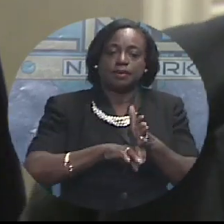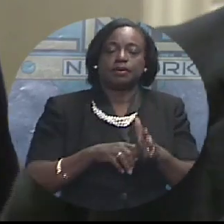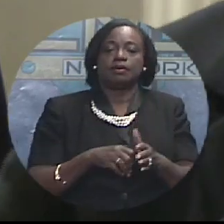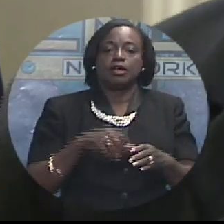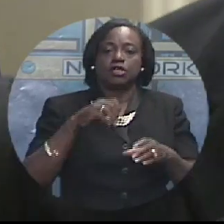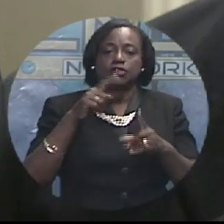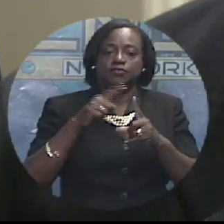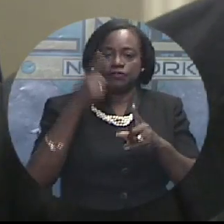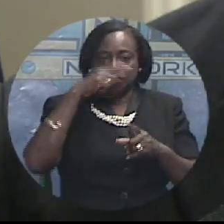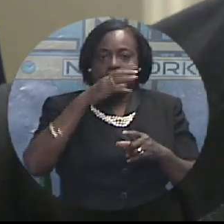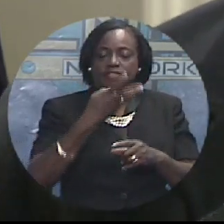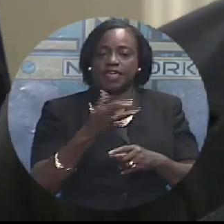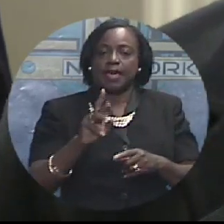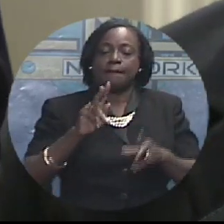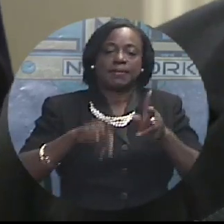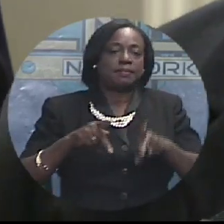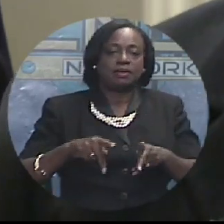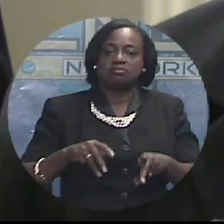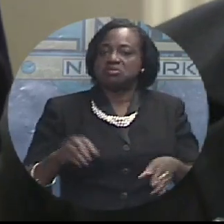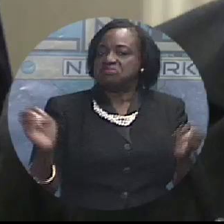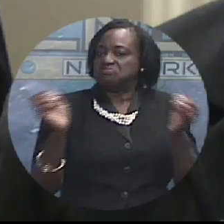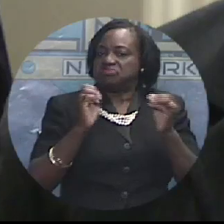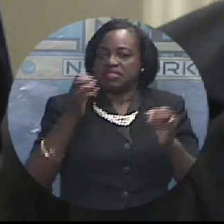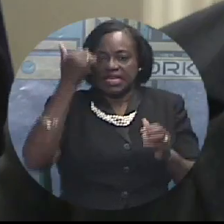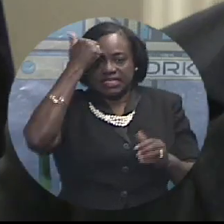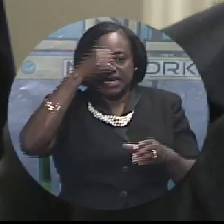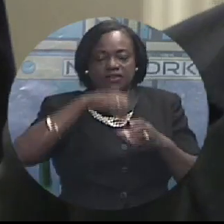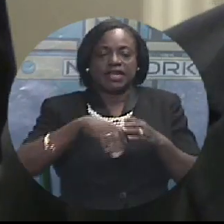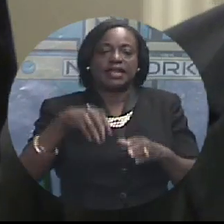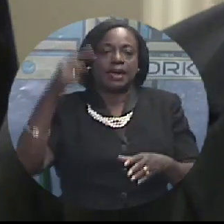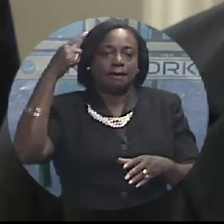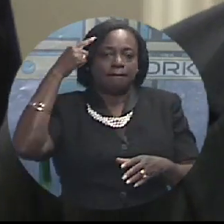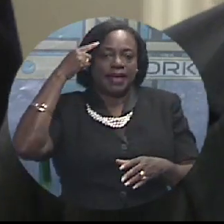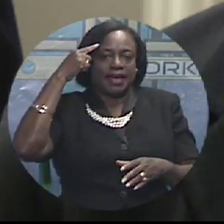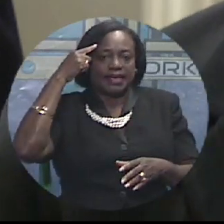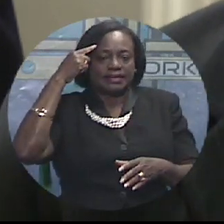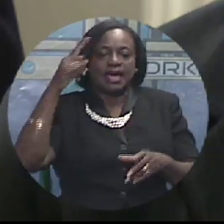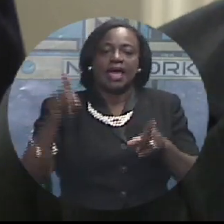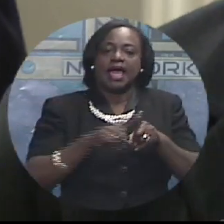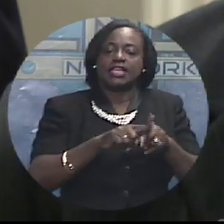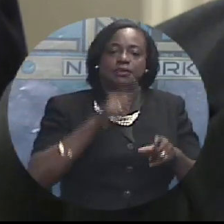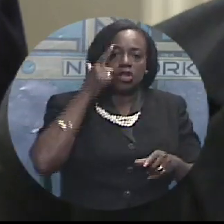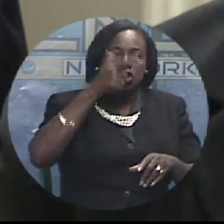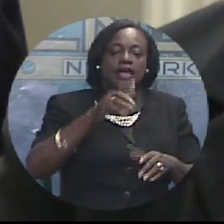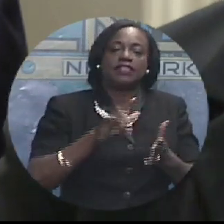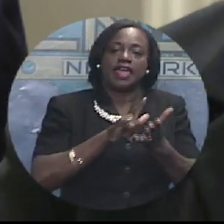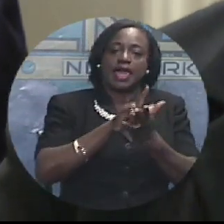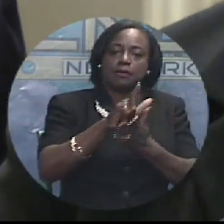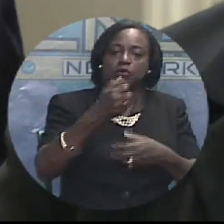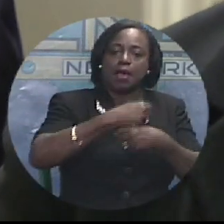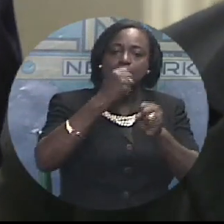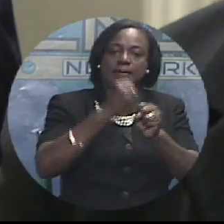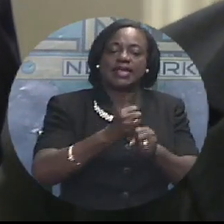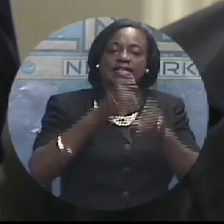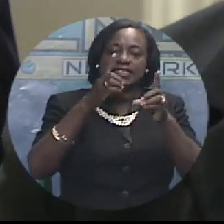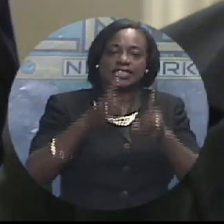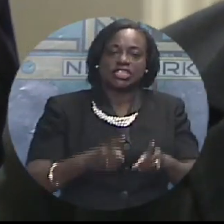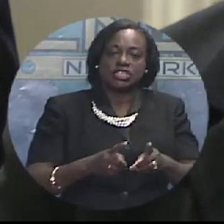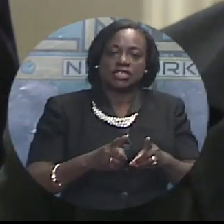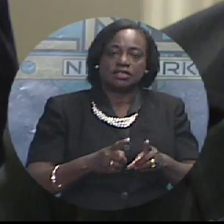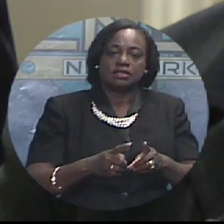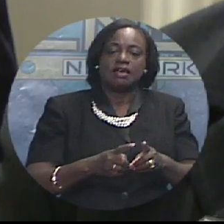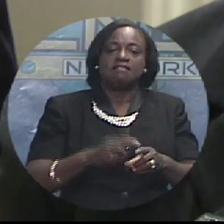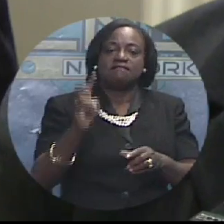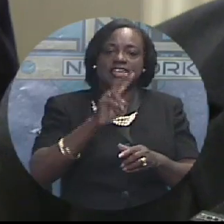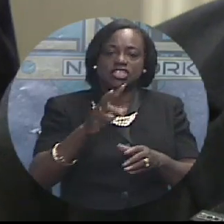people. And so there is no doubt in our mind, just as we looked at the airport and we made a decision for Vantage to take